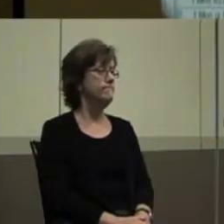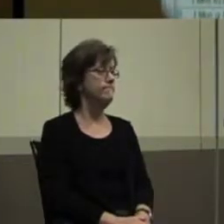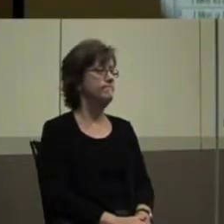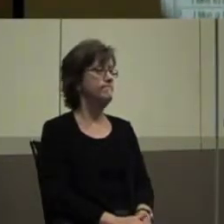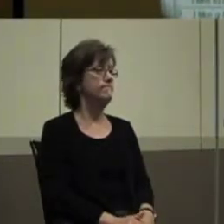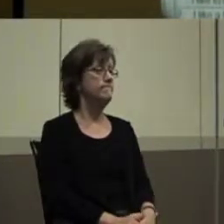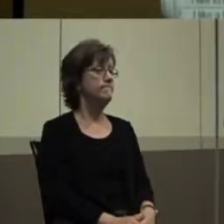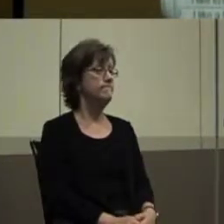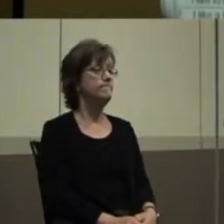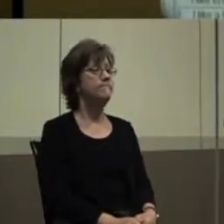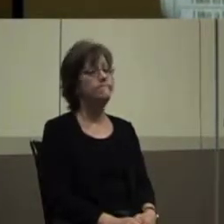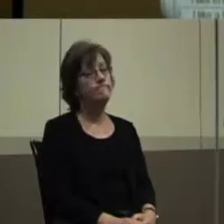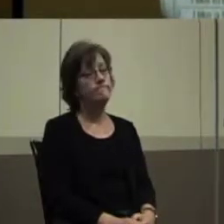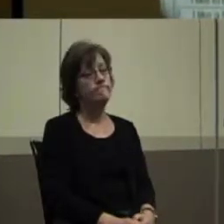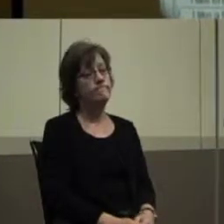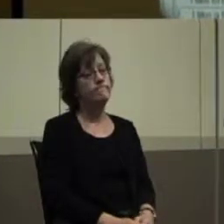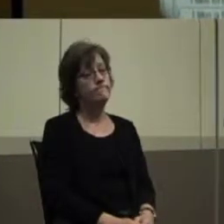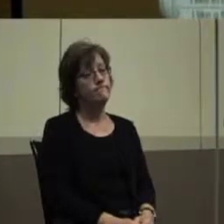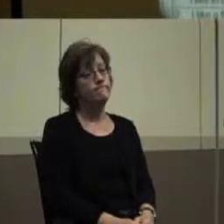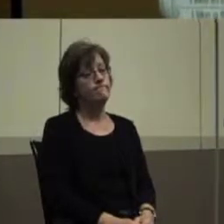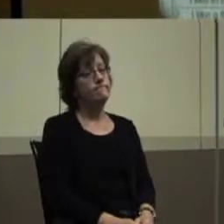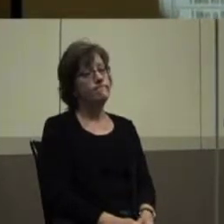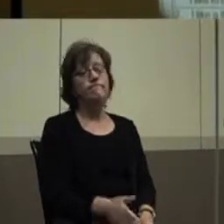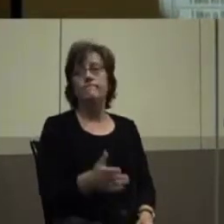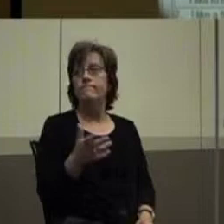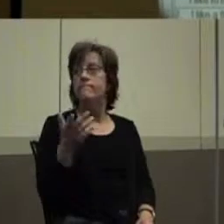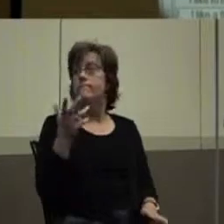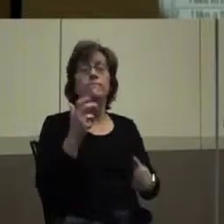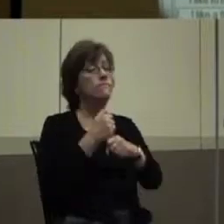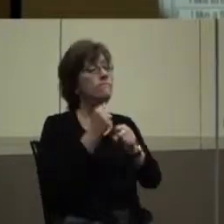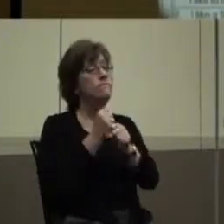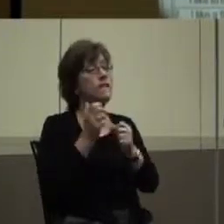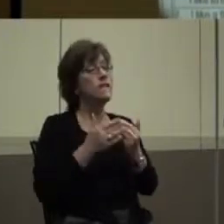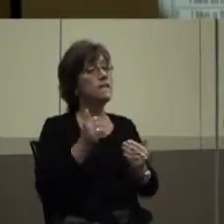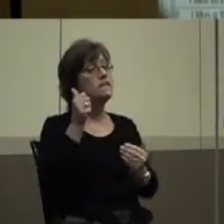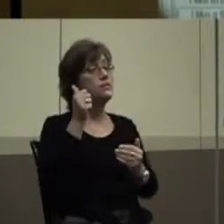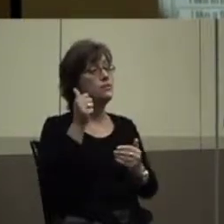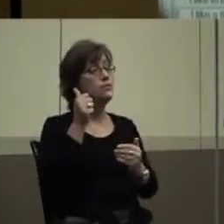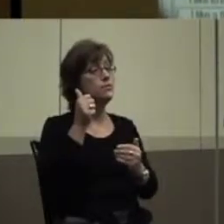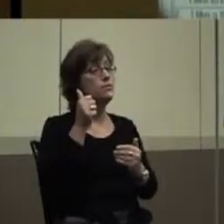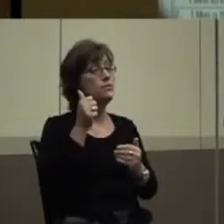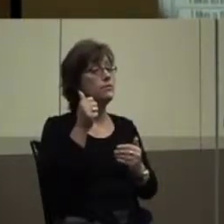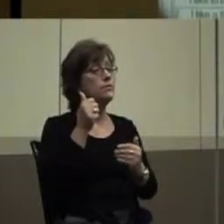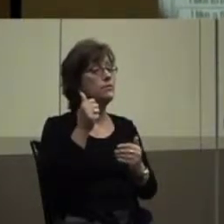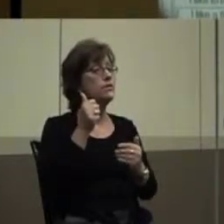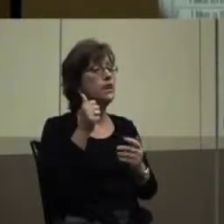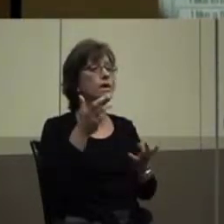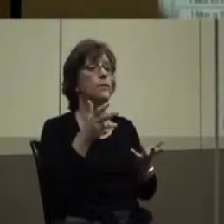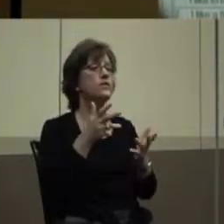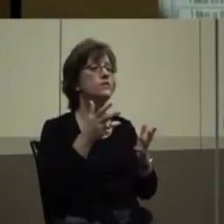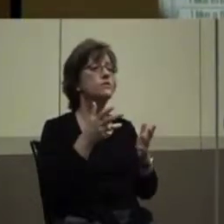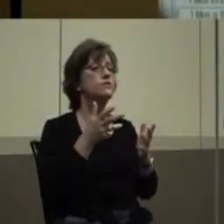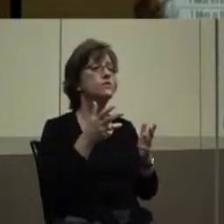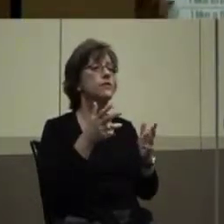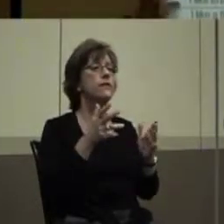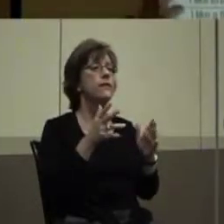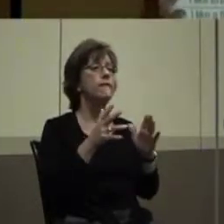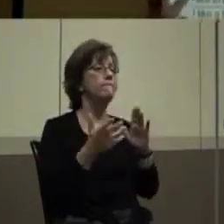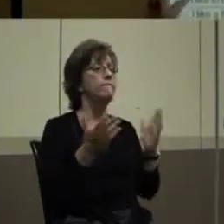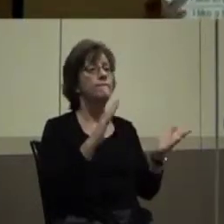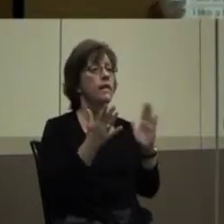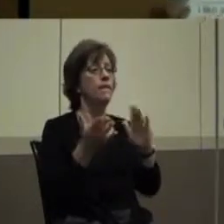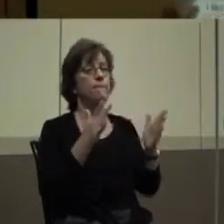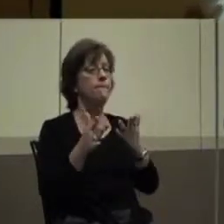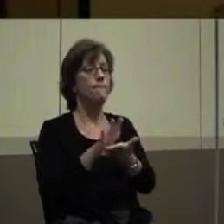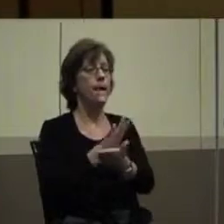To make it easier for you guys, you didn't have to flip back and forth to the actual instrument, is we put